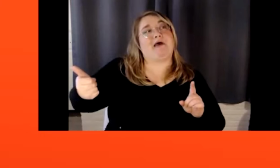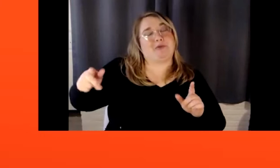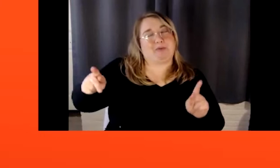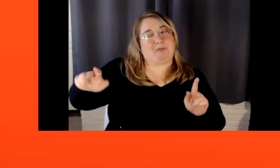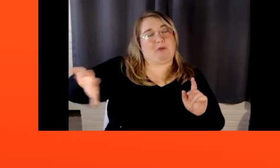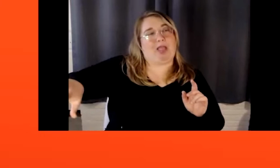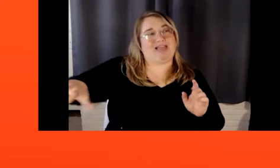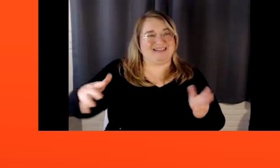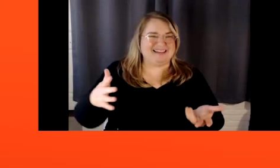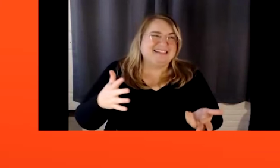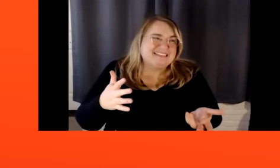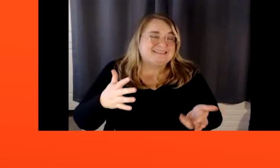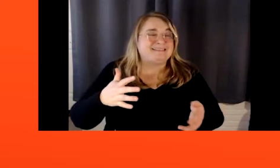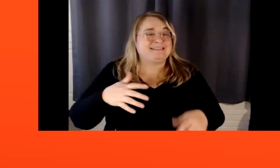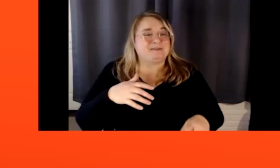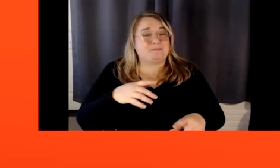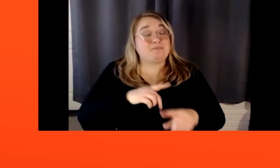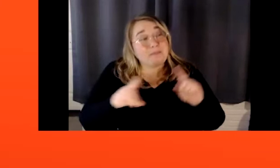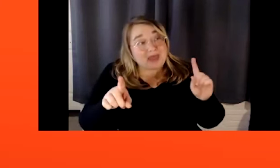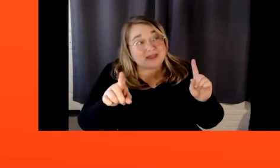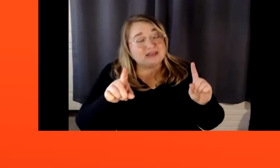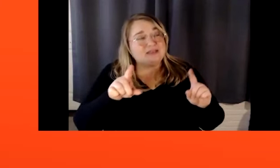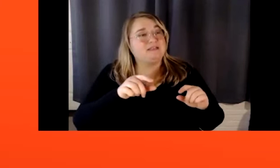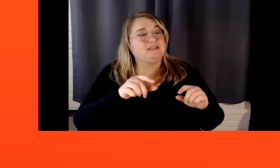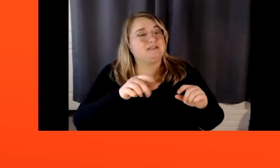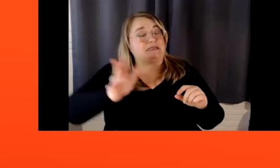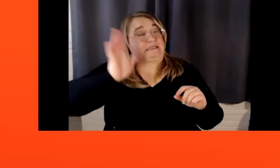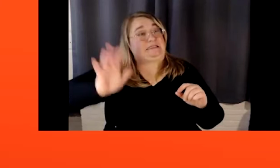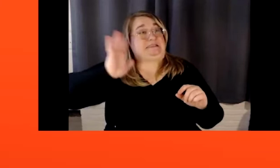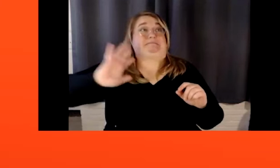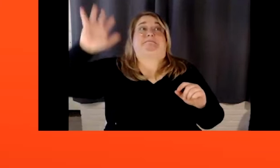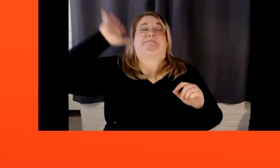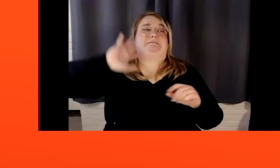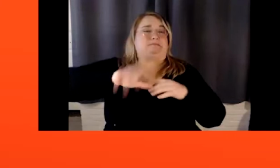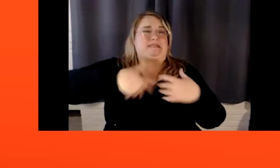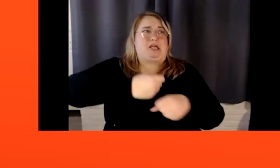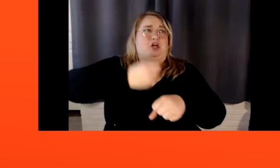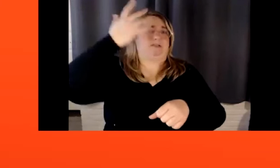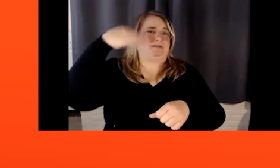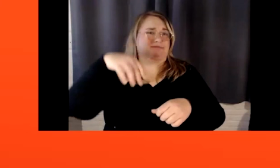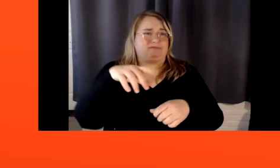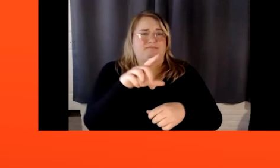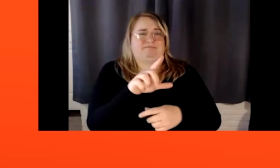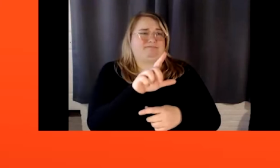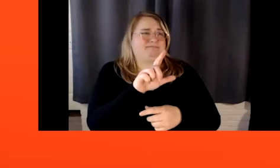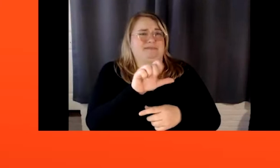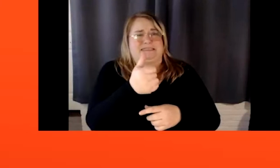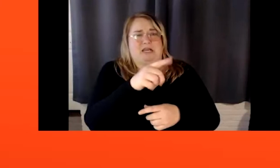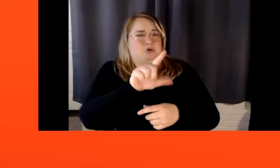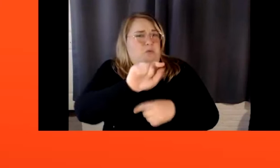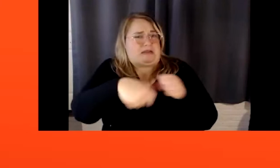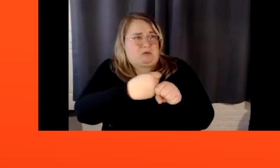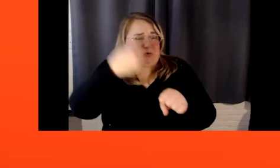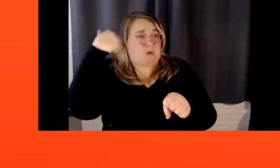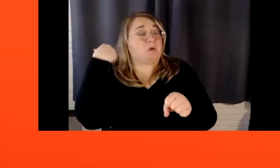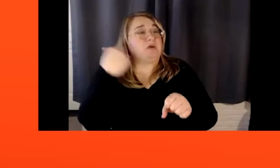it, as was written, as it was started years ago, a couple decades ago. Yeah. It was really phenomenal